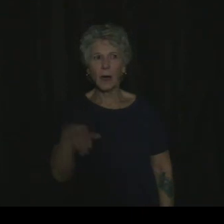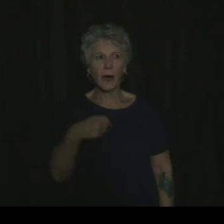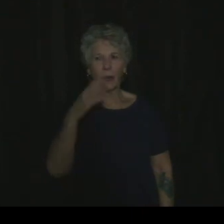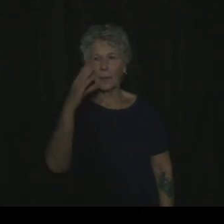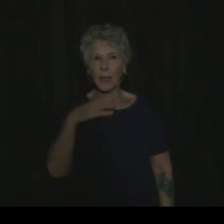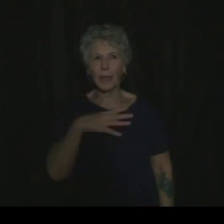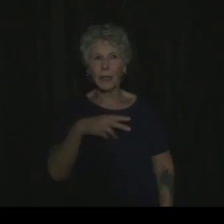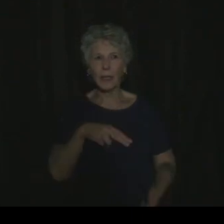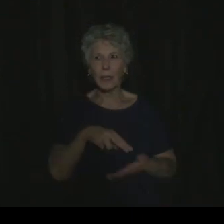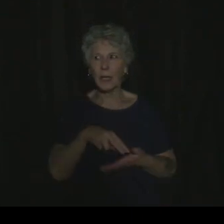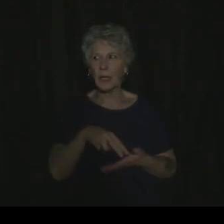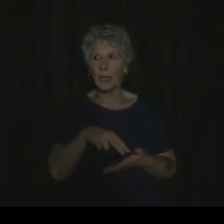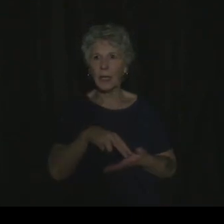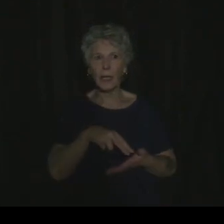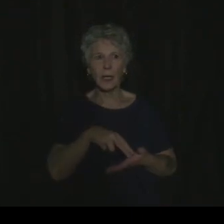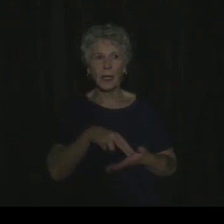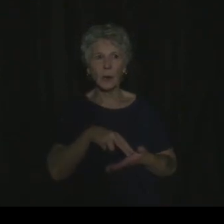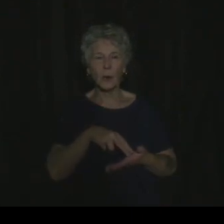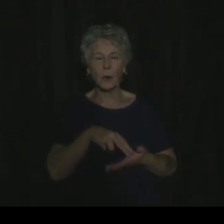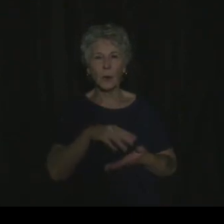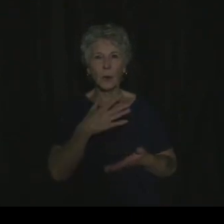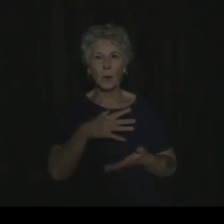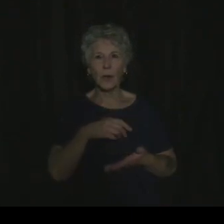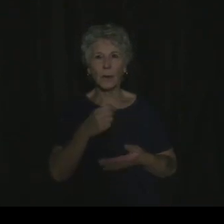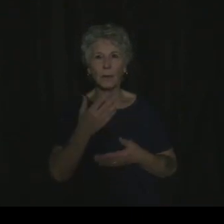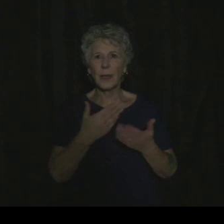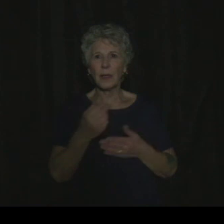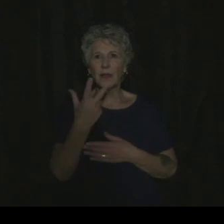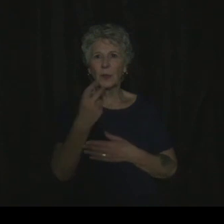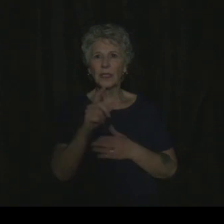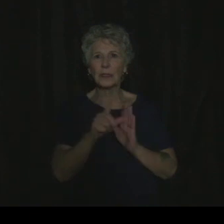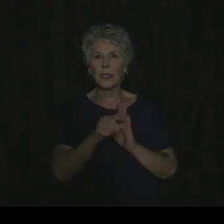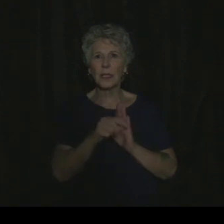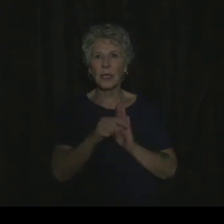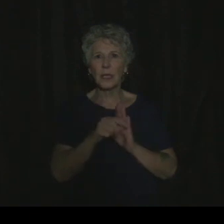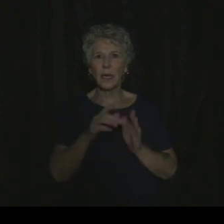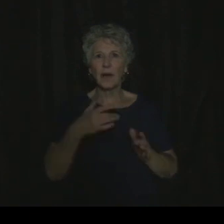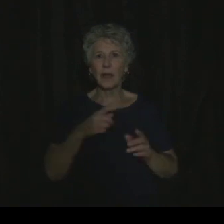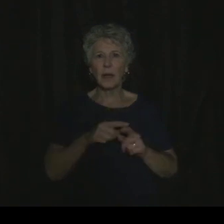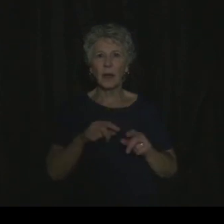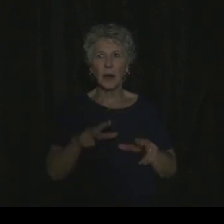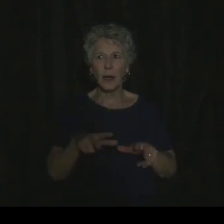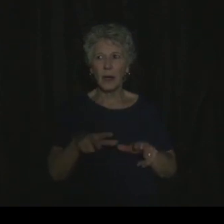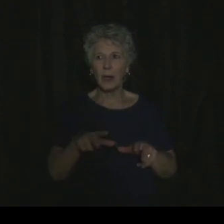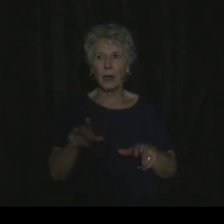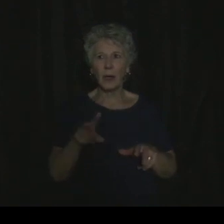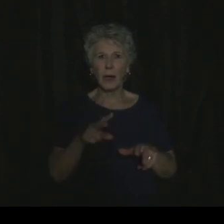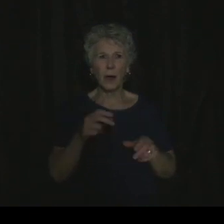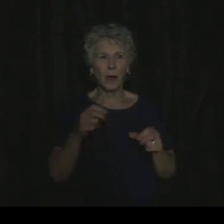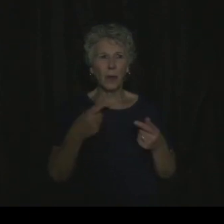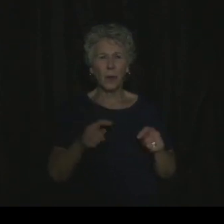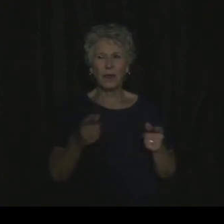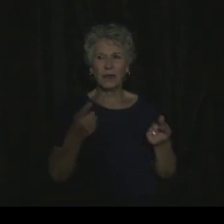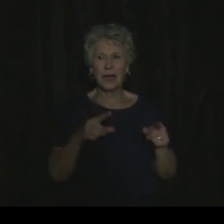And they just stand there for like 30 seconds, felt like forever, paralyzed, trying to understand